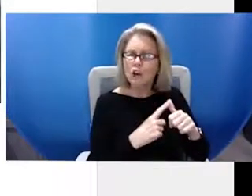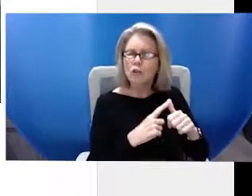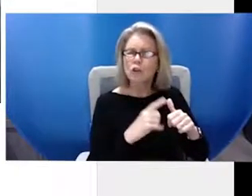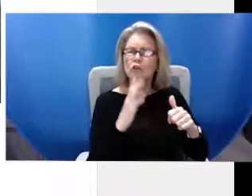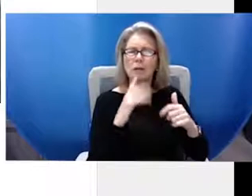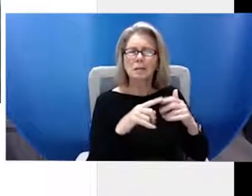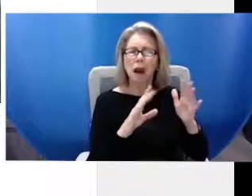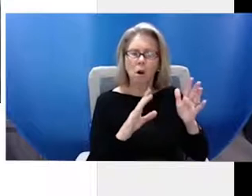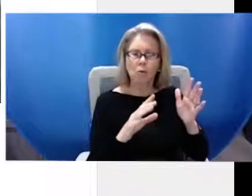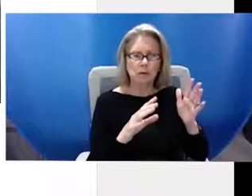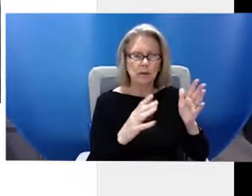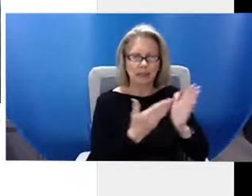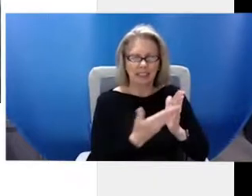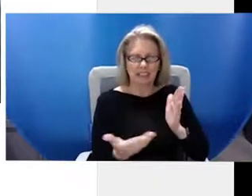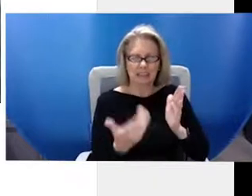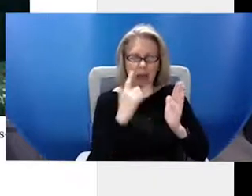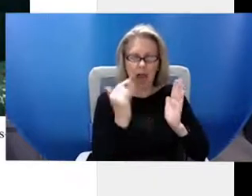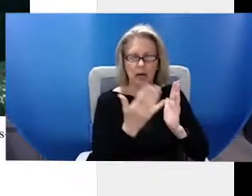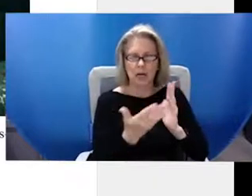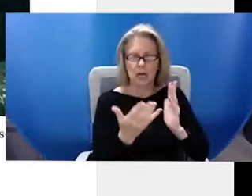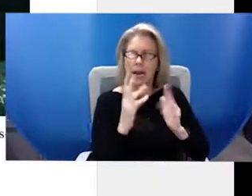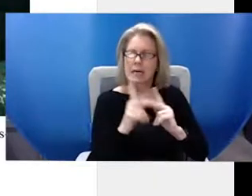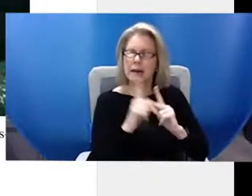speak of radiations,